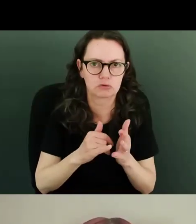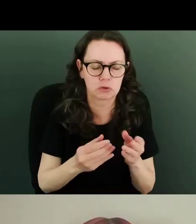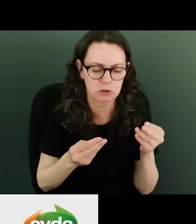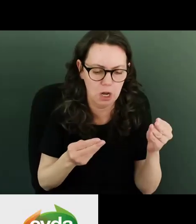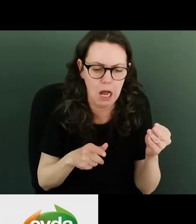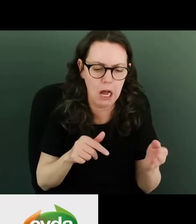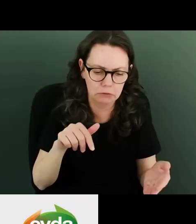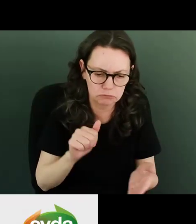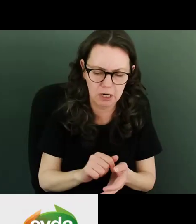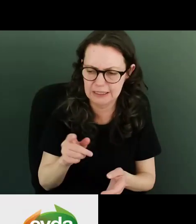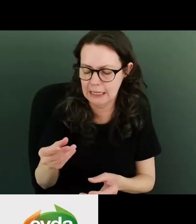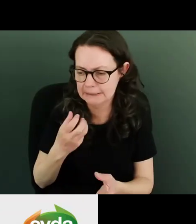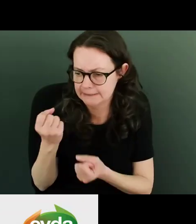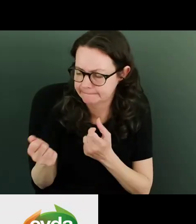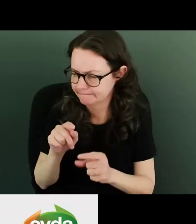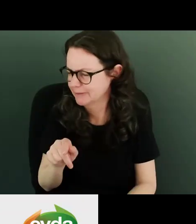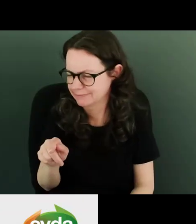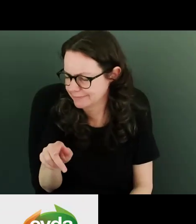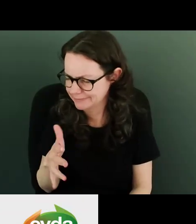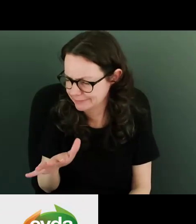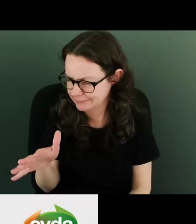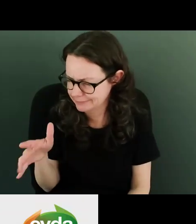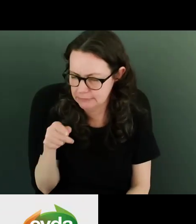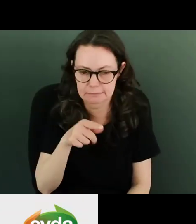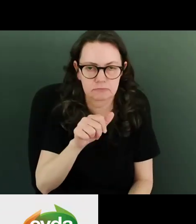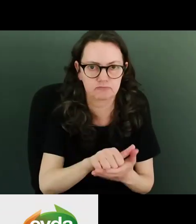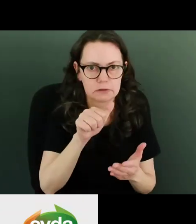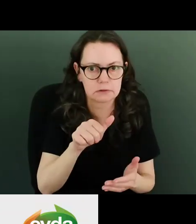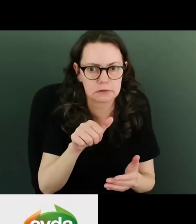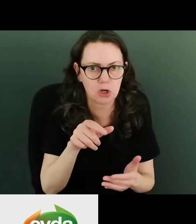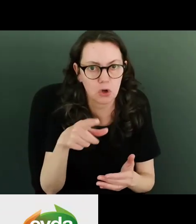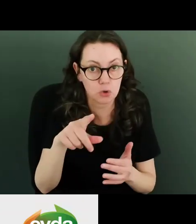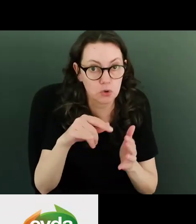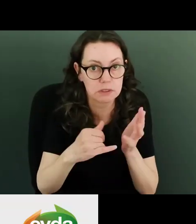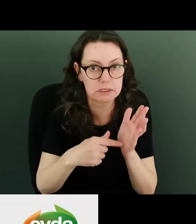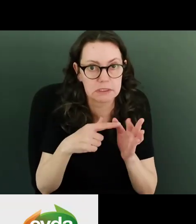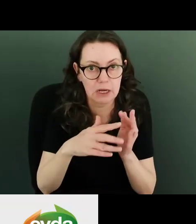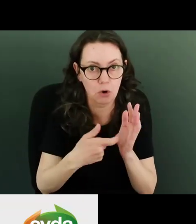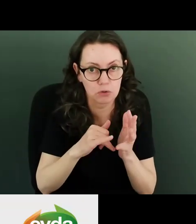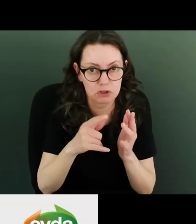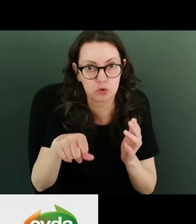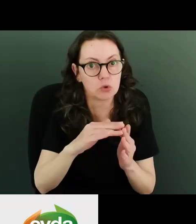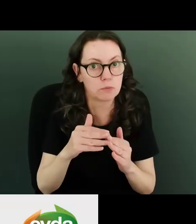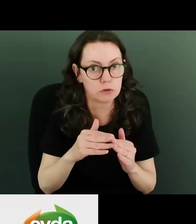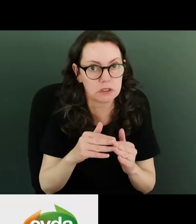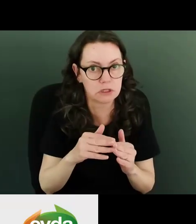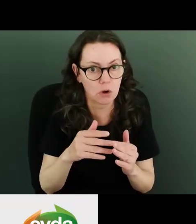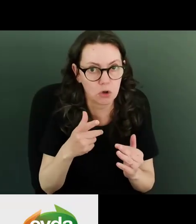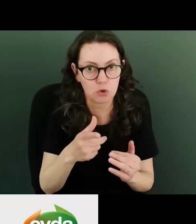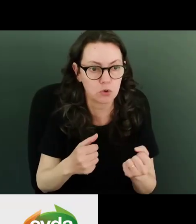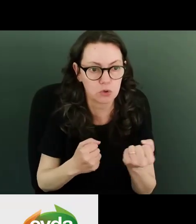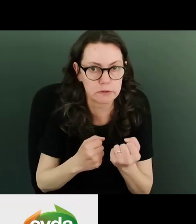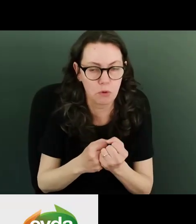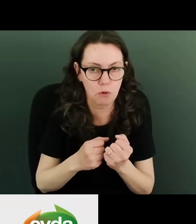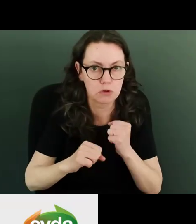people. So you all are here, our stakeholders and community as well. So we really do want your support in